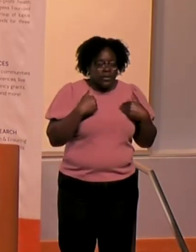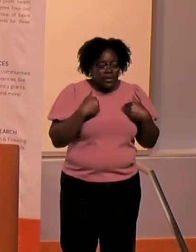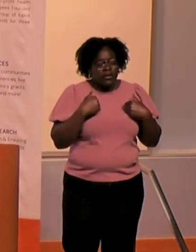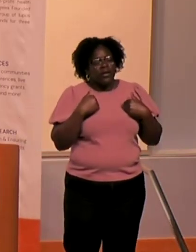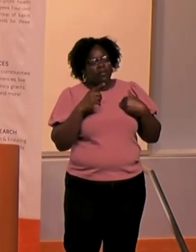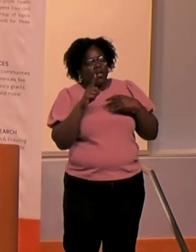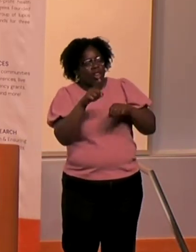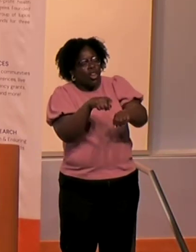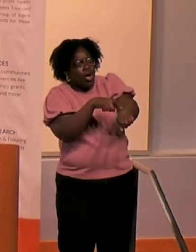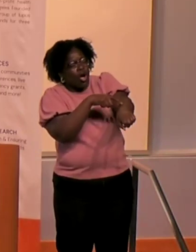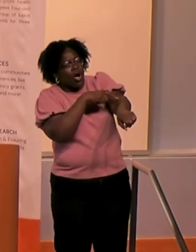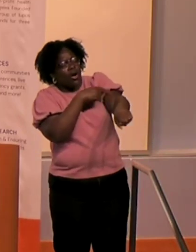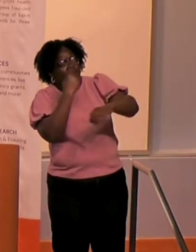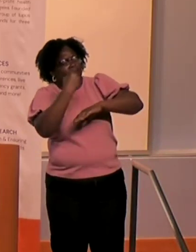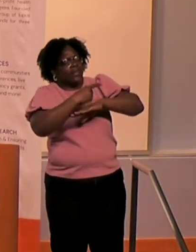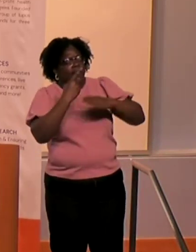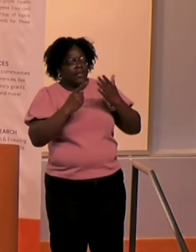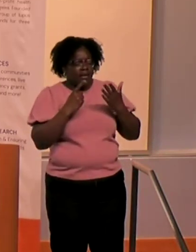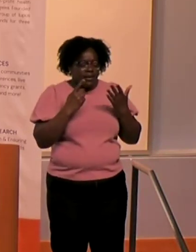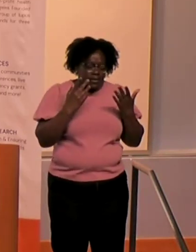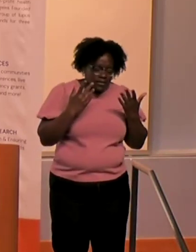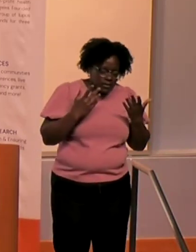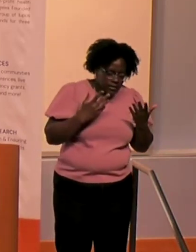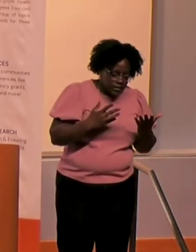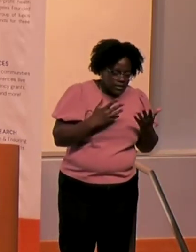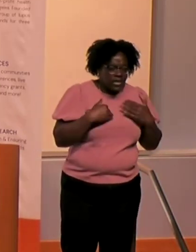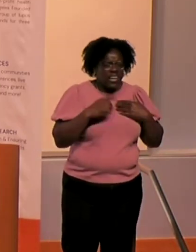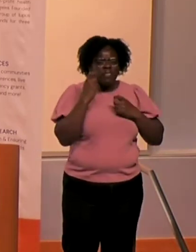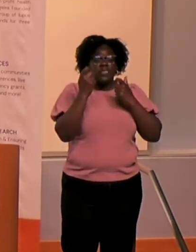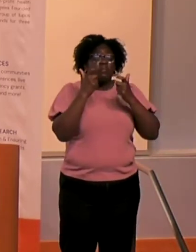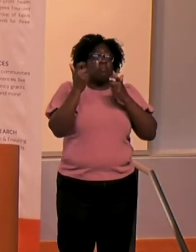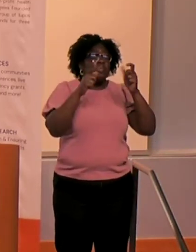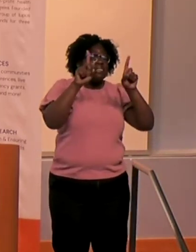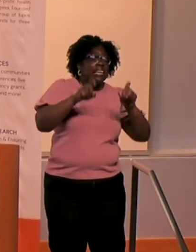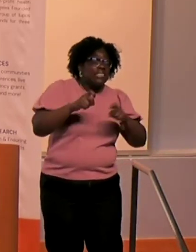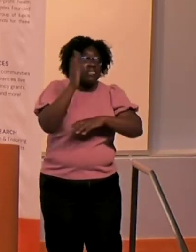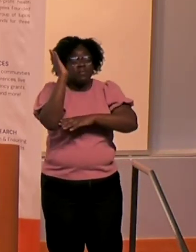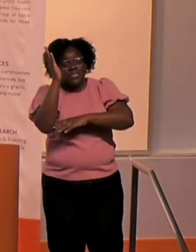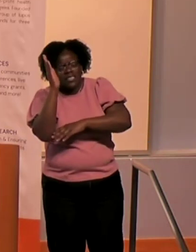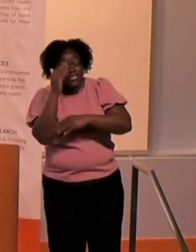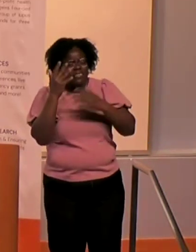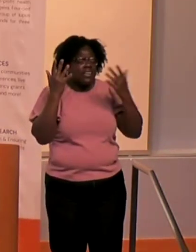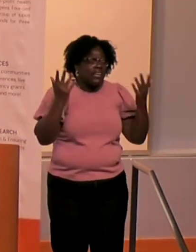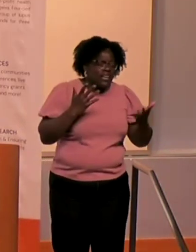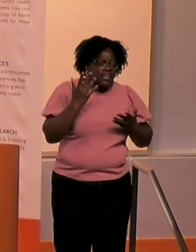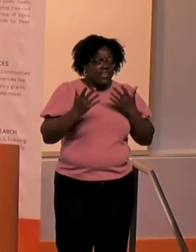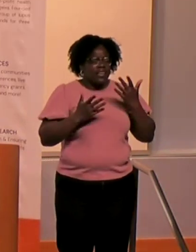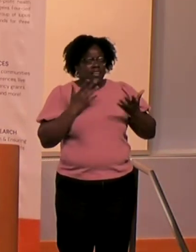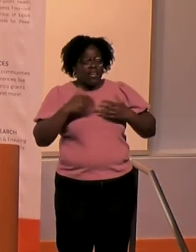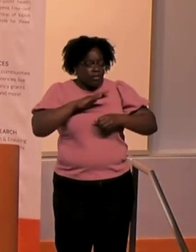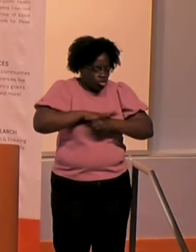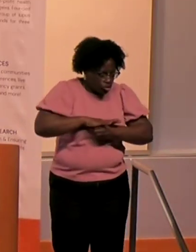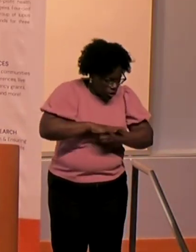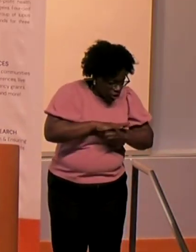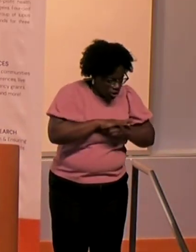days coming up, I relate to that a lot with like, oh, I have this big exam or this big presentation. And so I feel it. I feel the stress build.